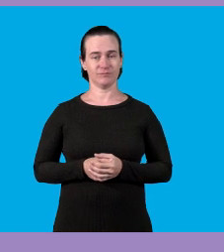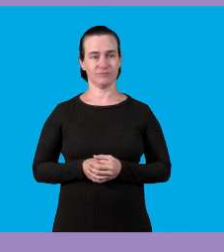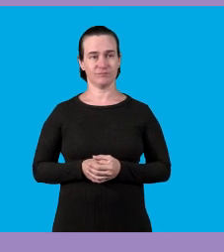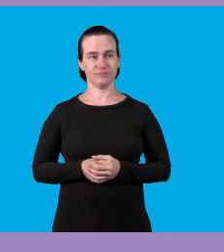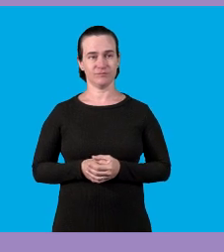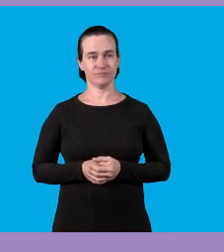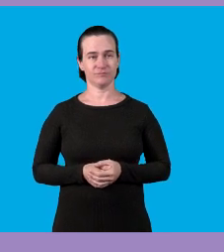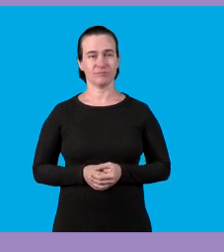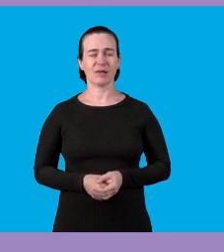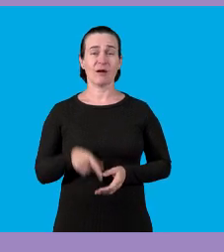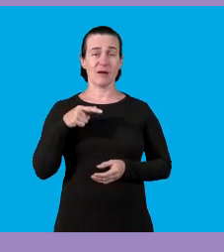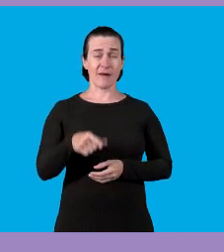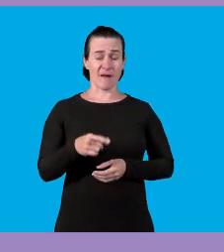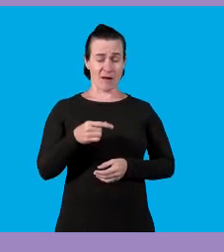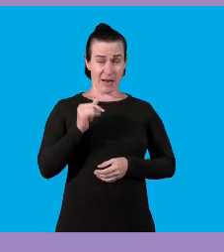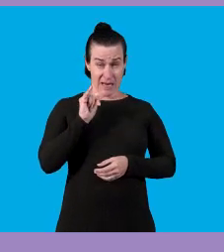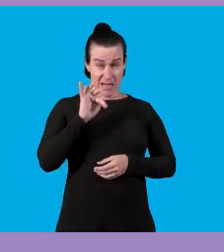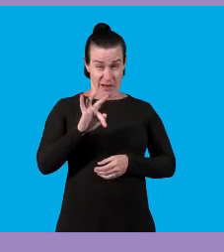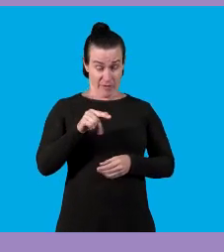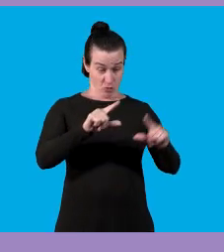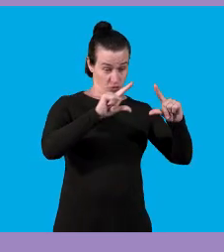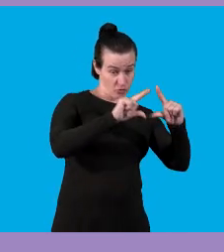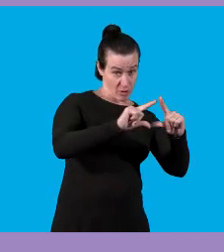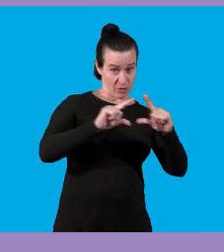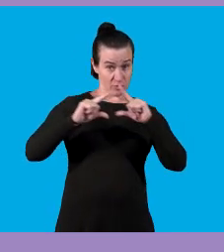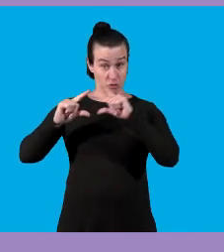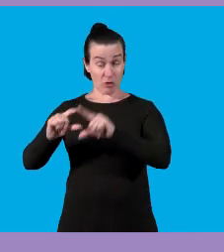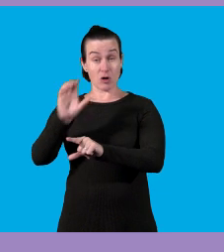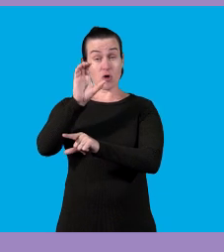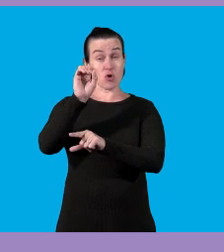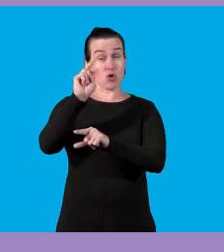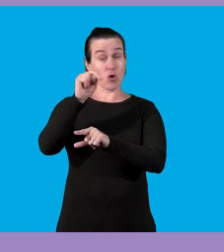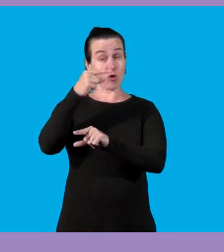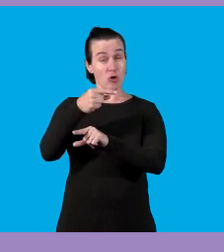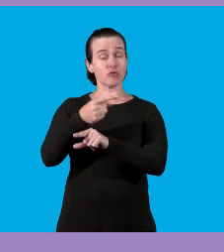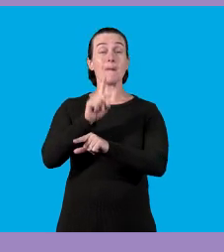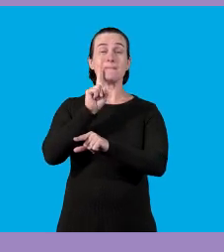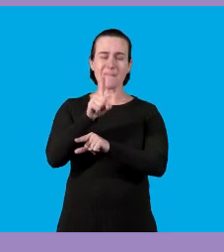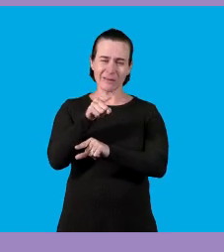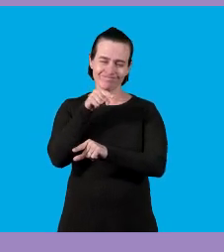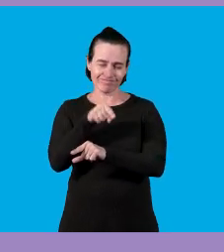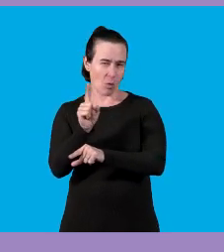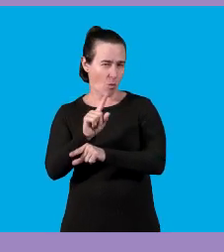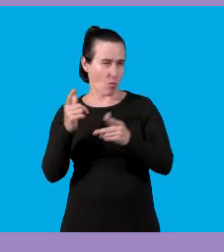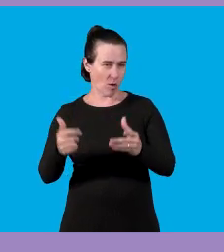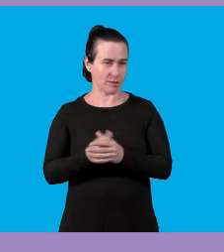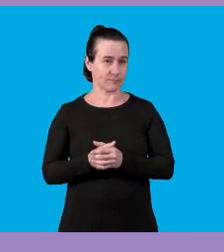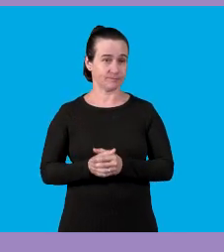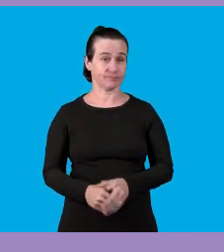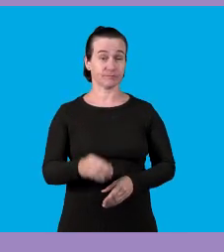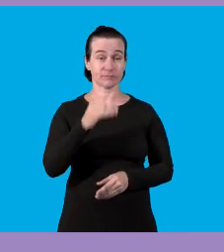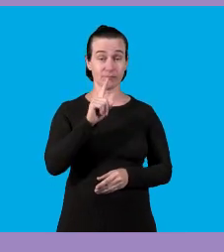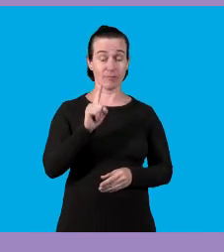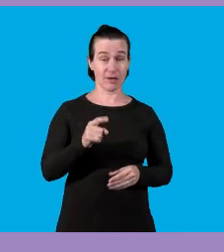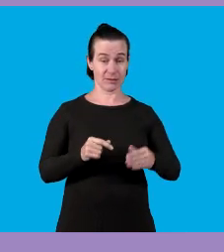Let's look at conditions for two triangles to be congruent. The first one is three corresponding sides